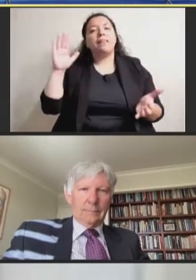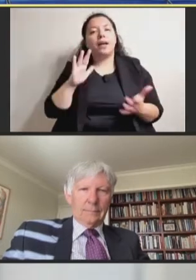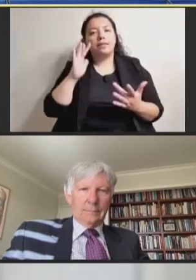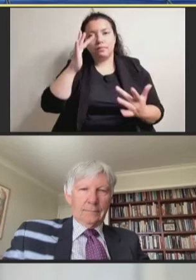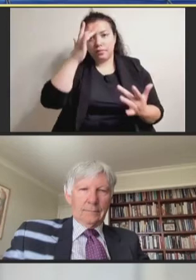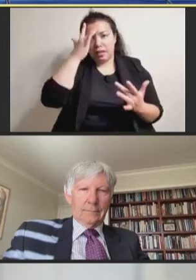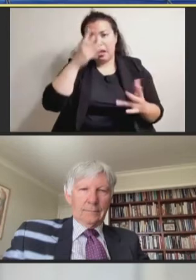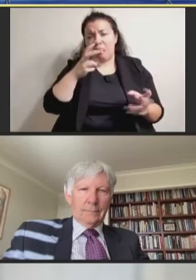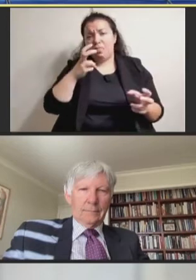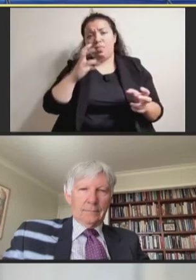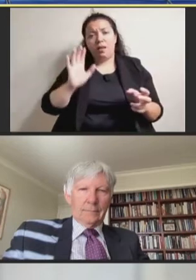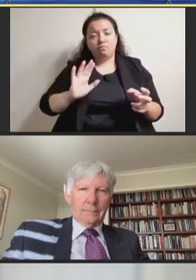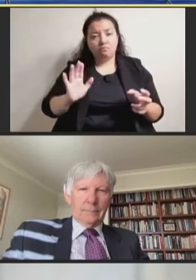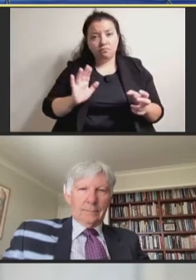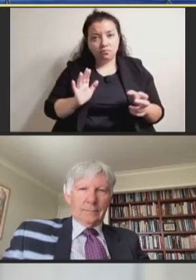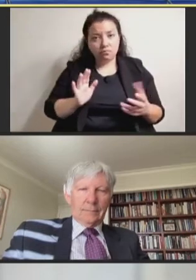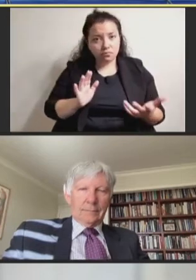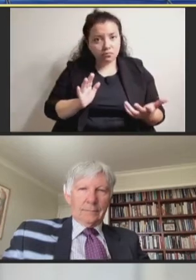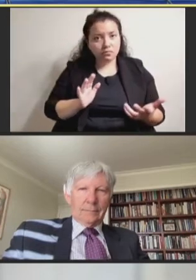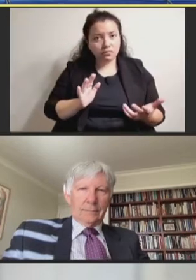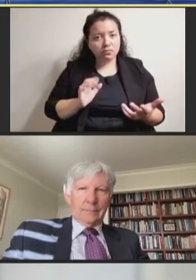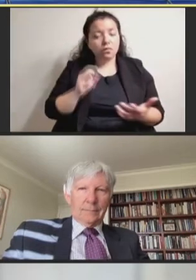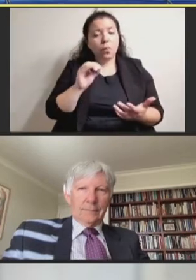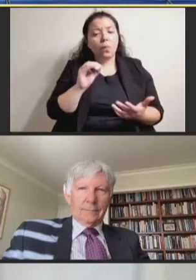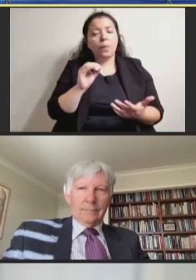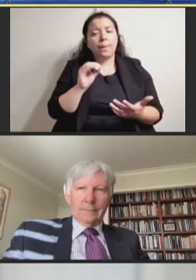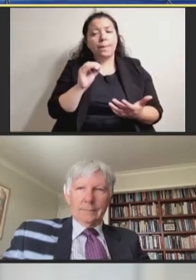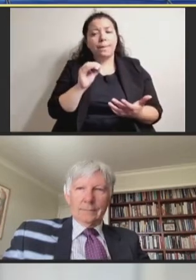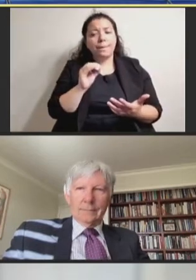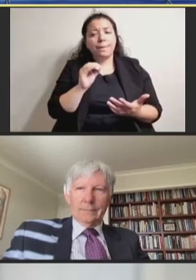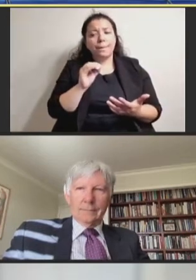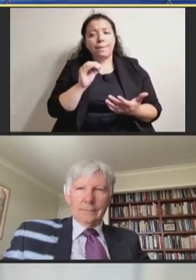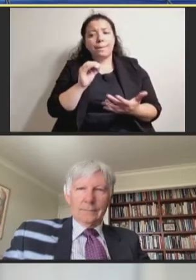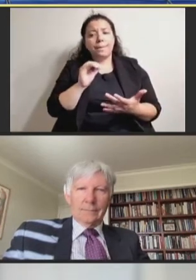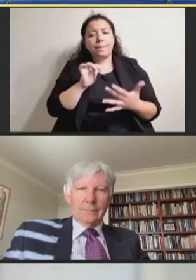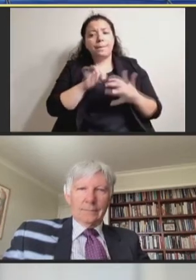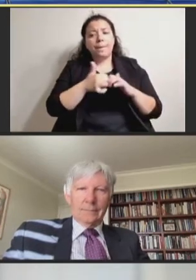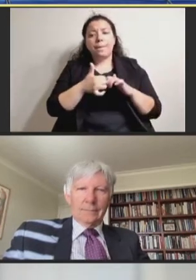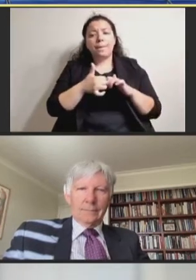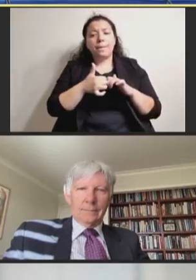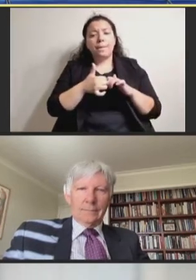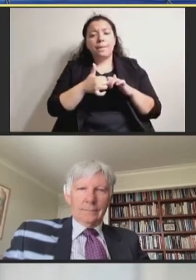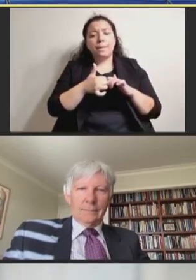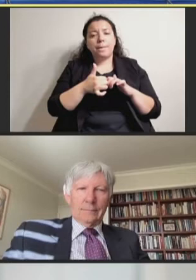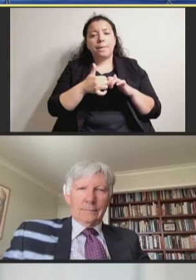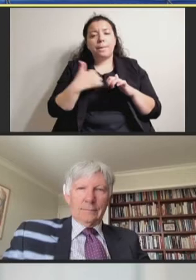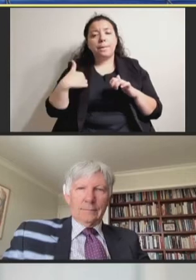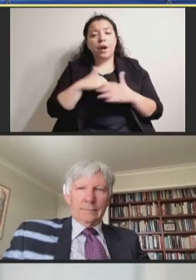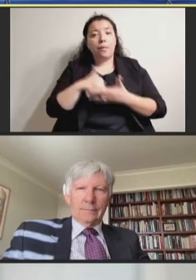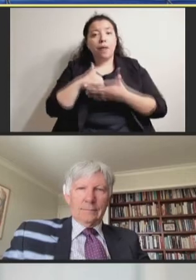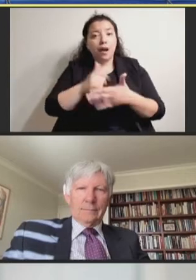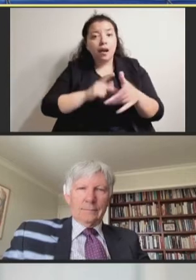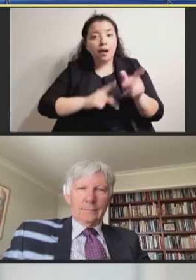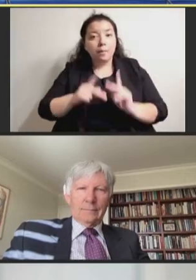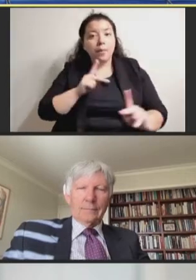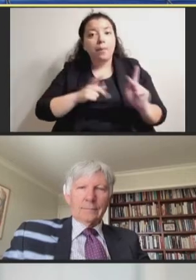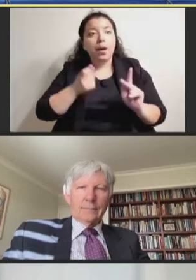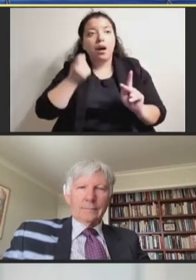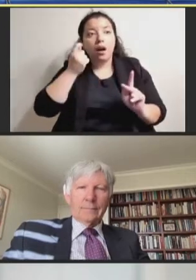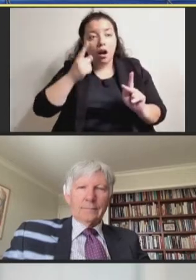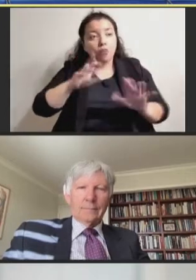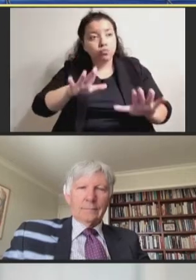otherwise preparing people to hopefully embrace and accept vaccines, but also be